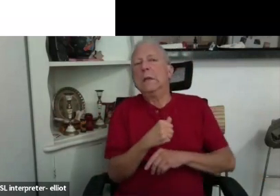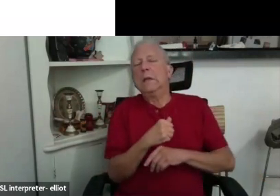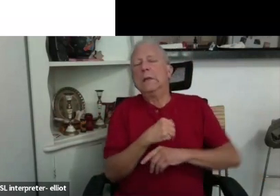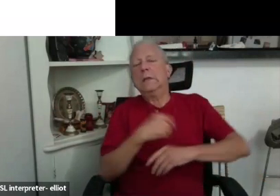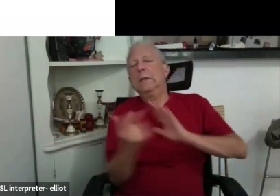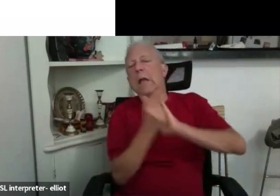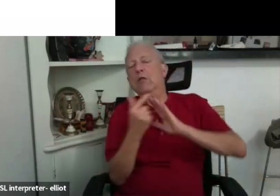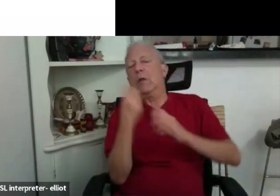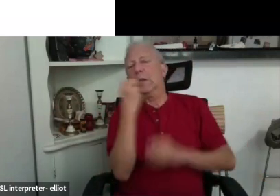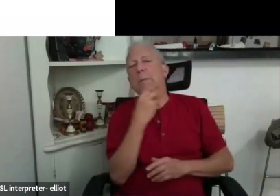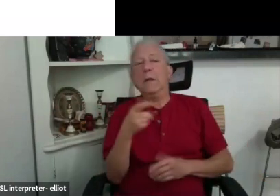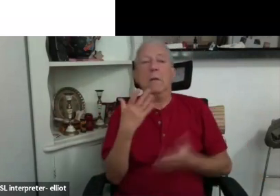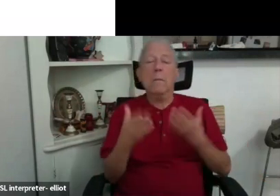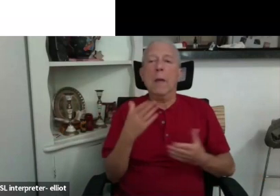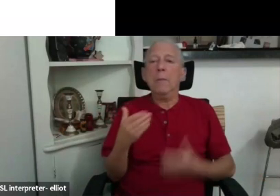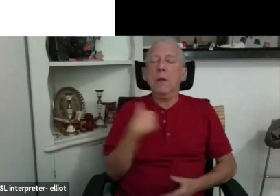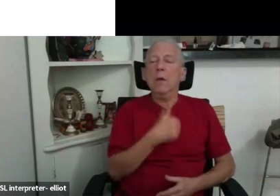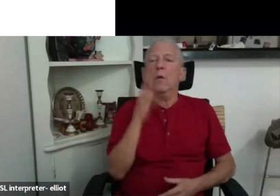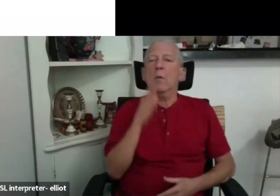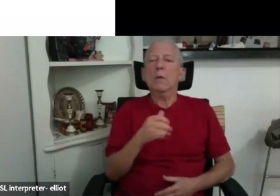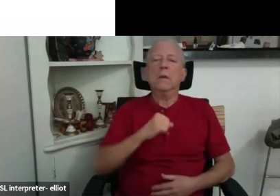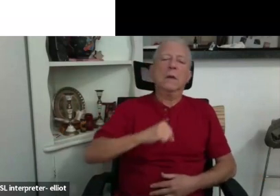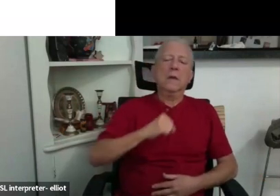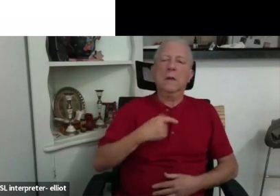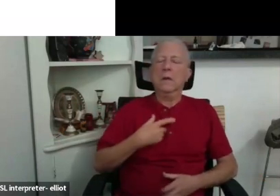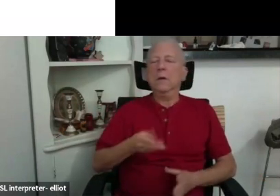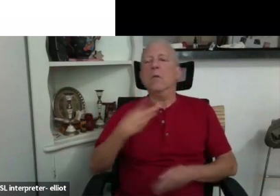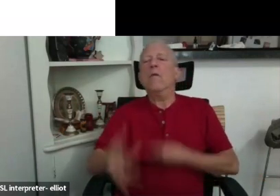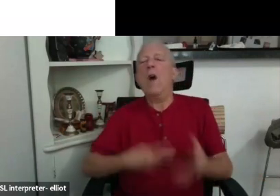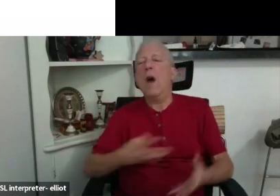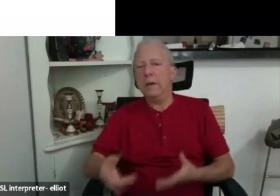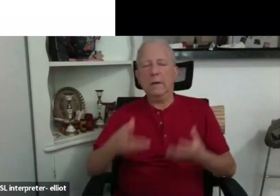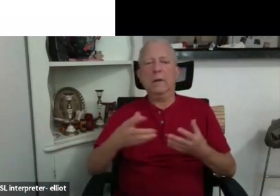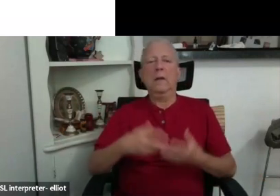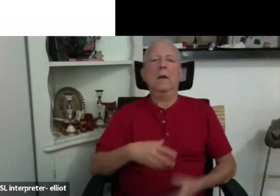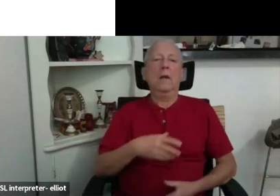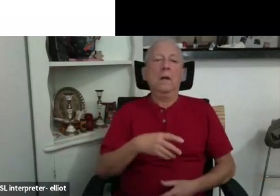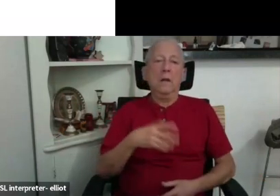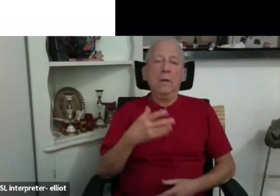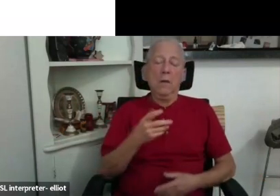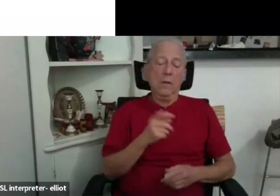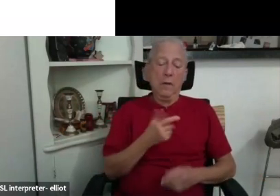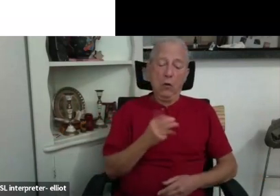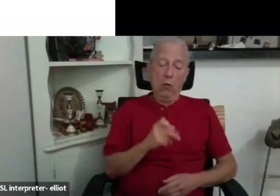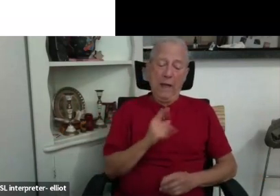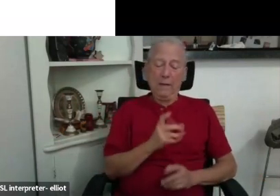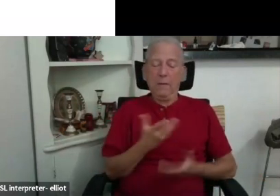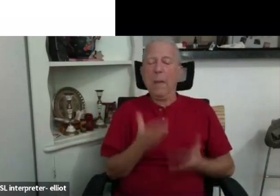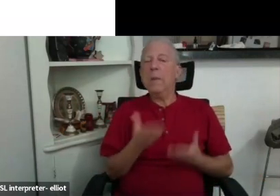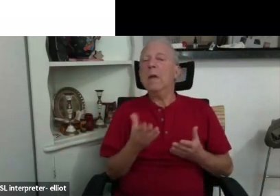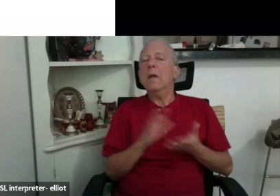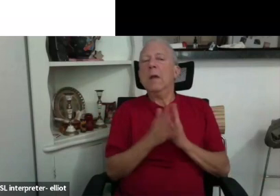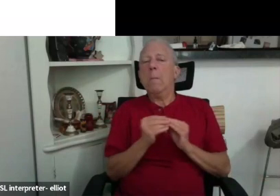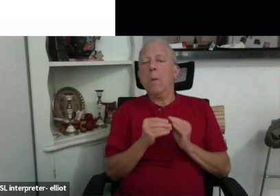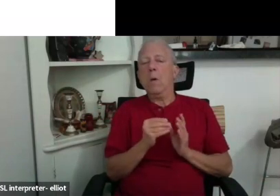a deterrence to fund widely and or generously. And to the extent that grants are given, they might be more restrictive so